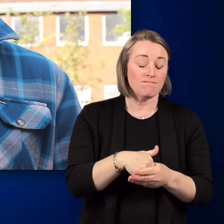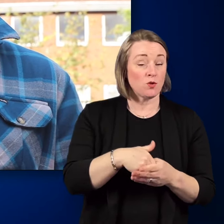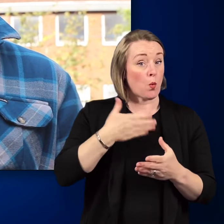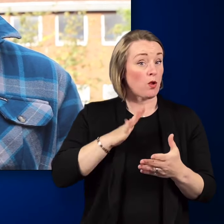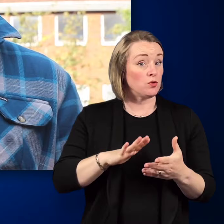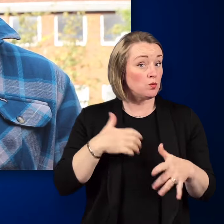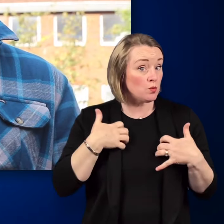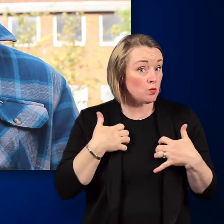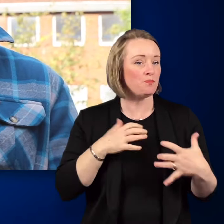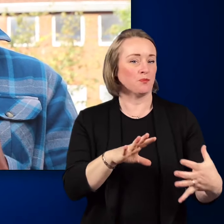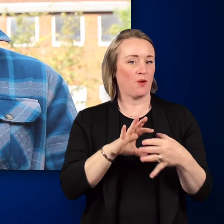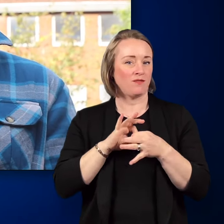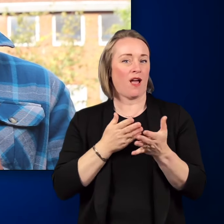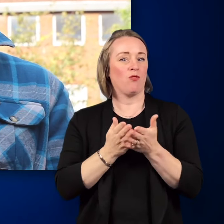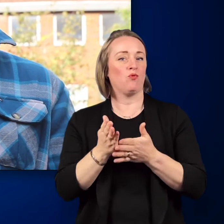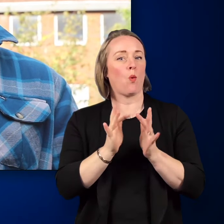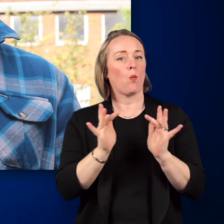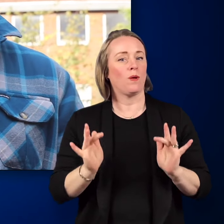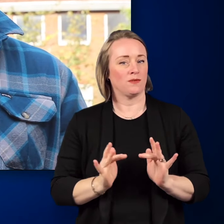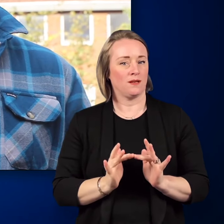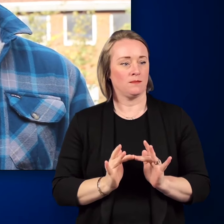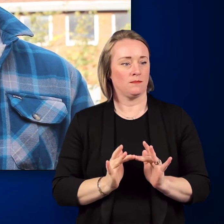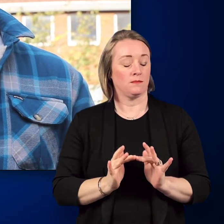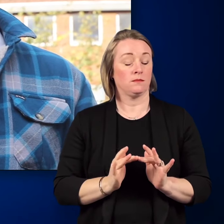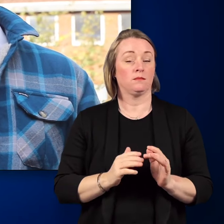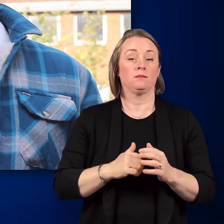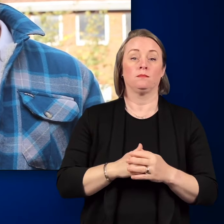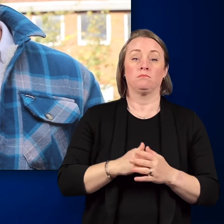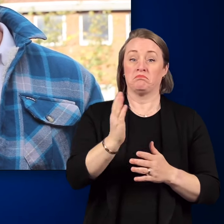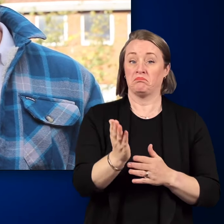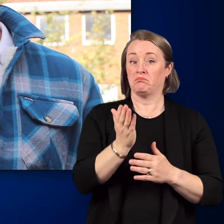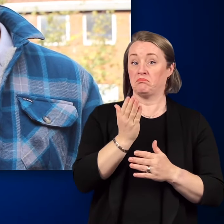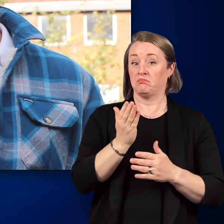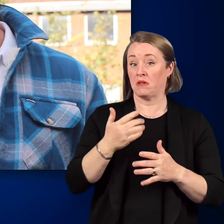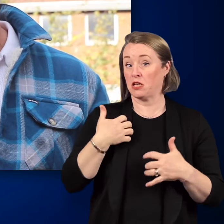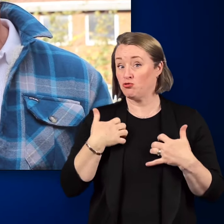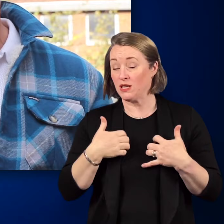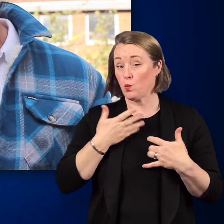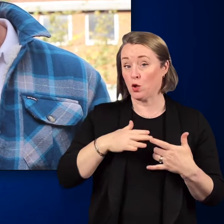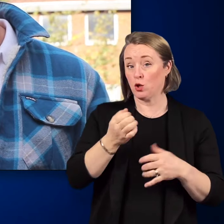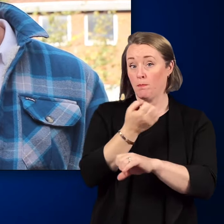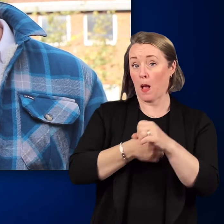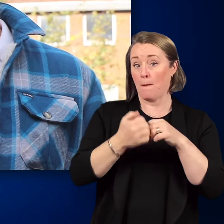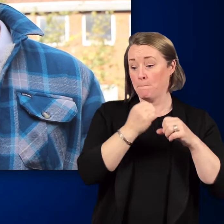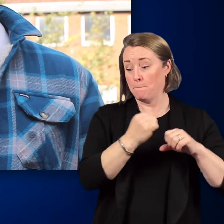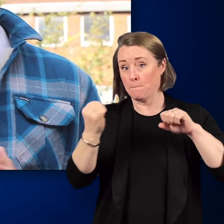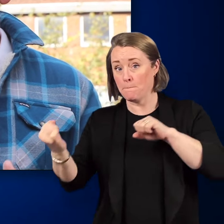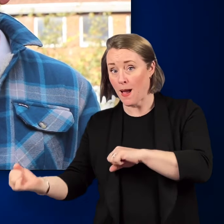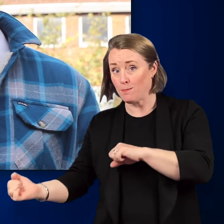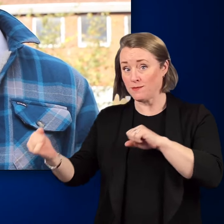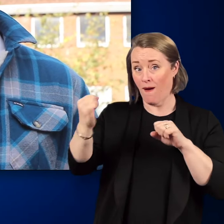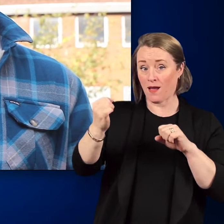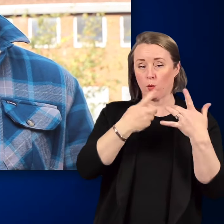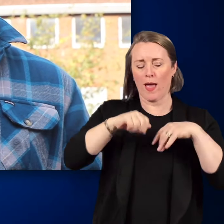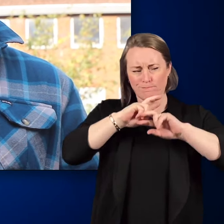the website. If anyone's interested in being baptized, we have been looking at ways to do that. We're not